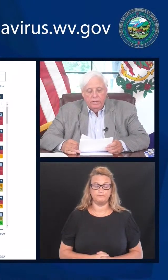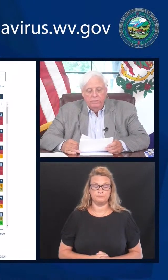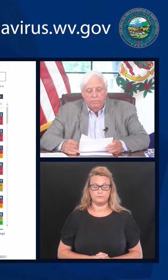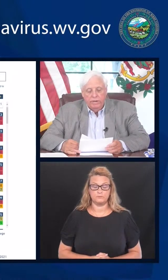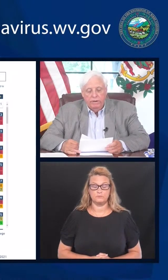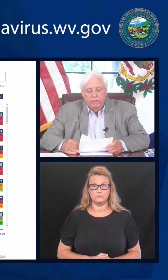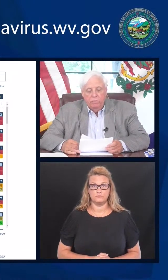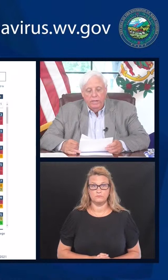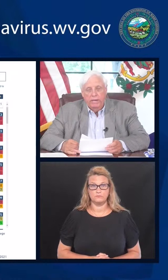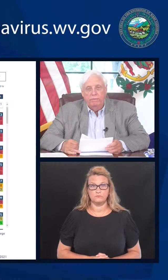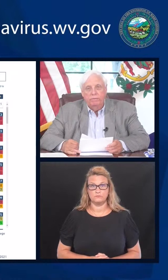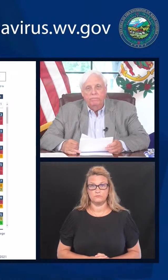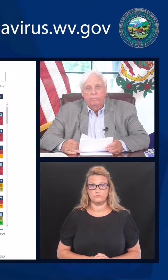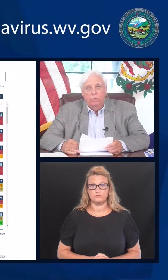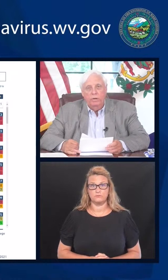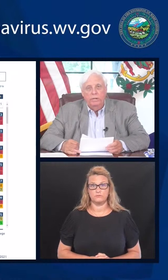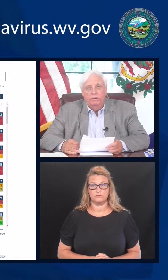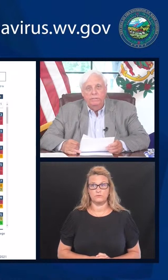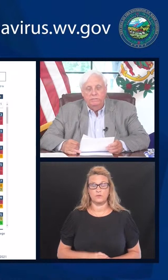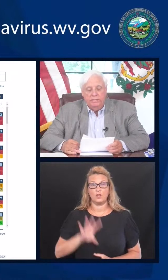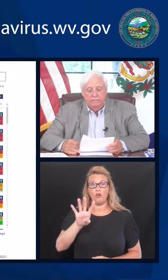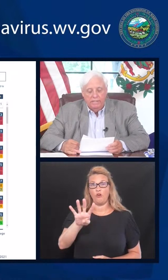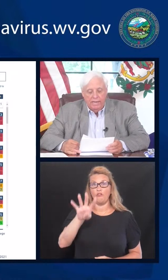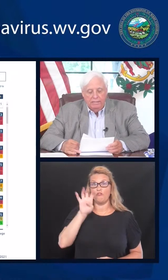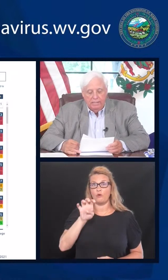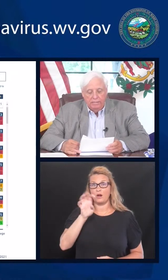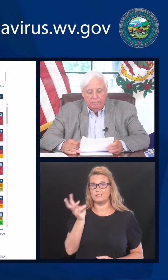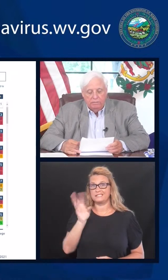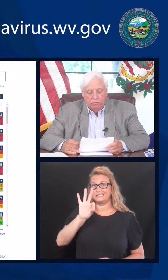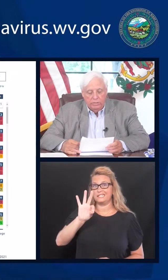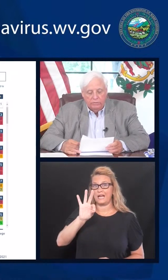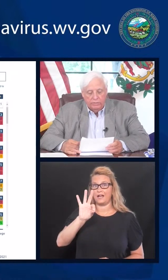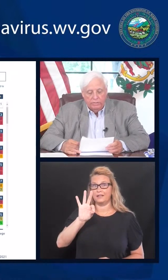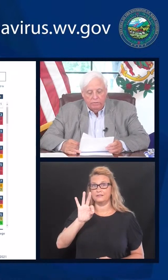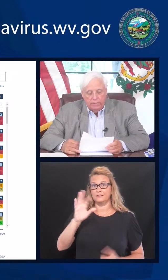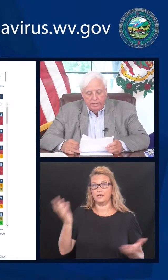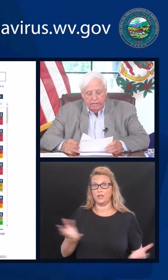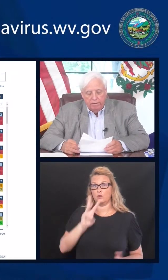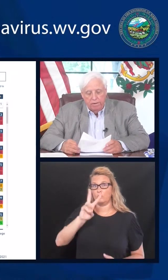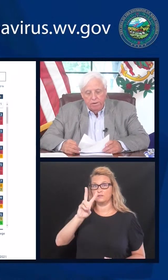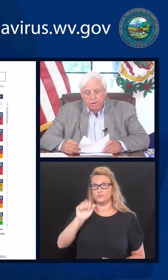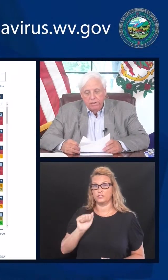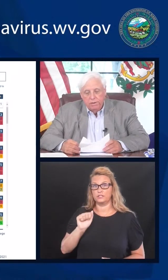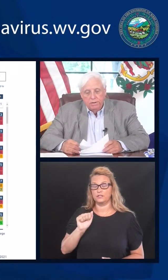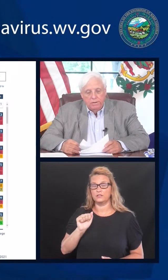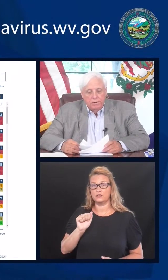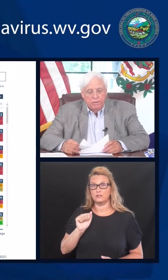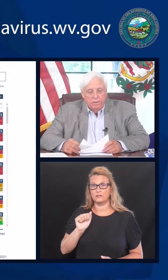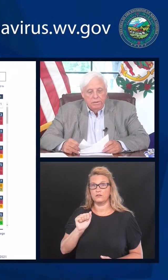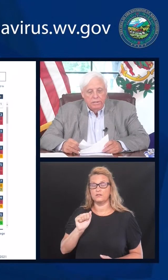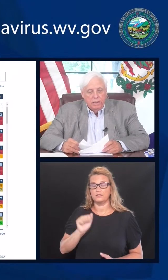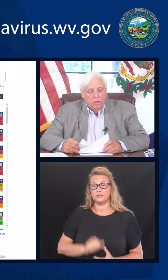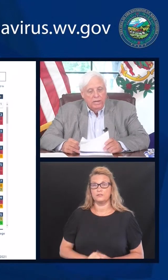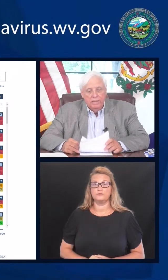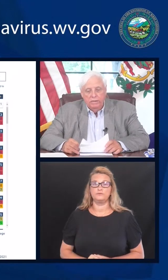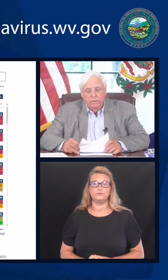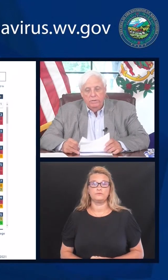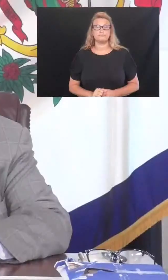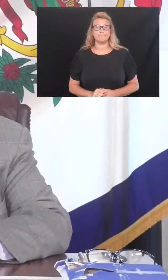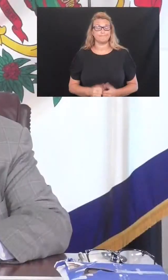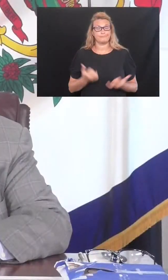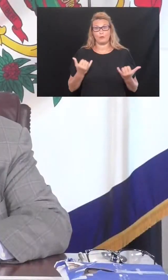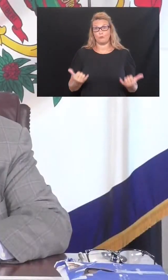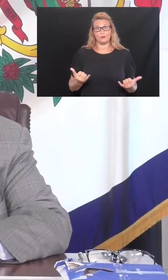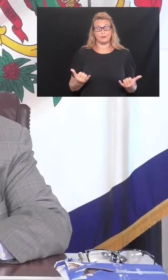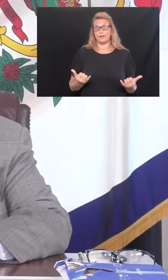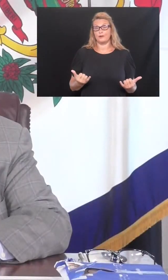This Delta variant, we have 469 cases in West Virginia right now, and all I can do